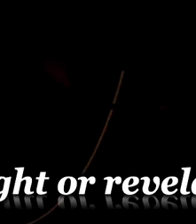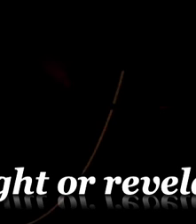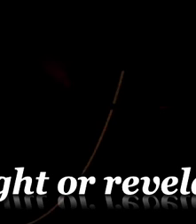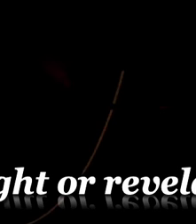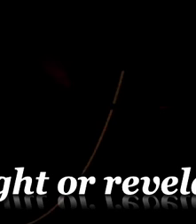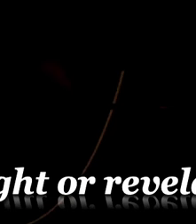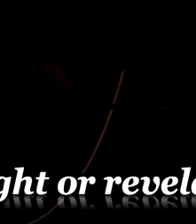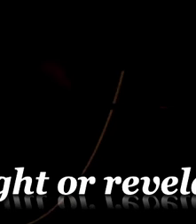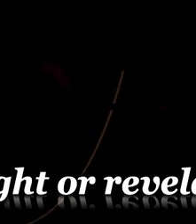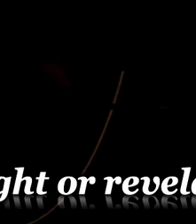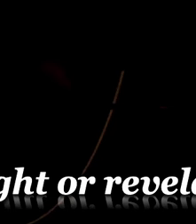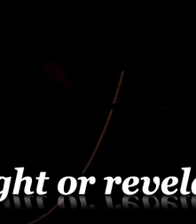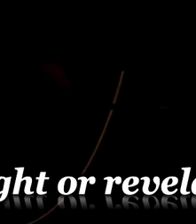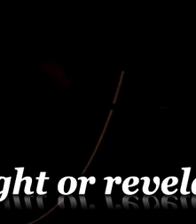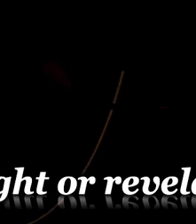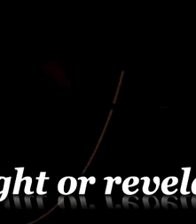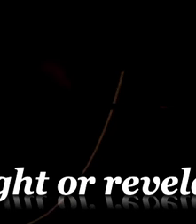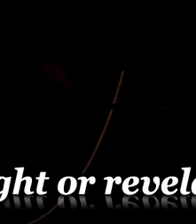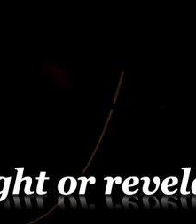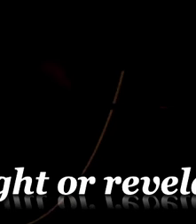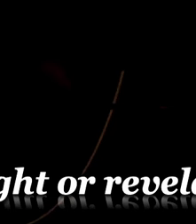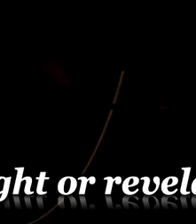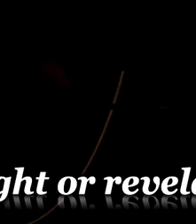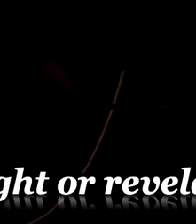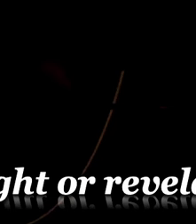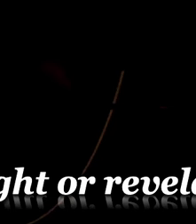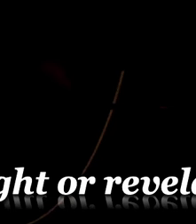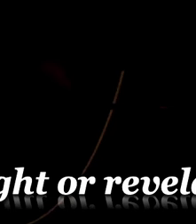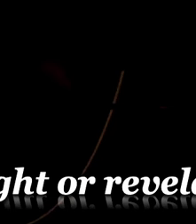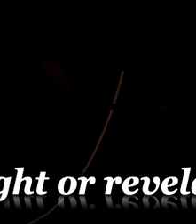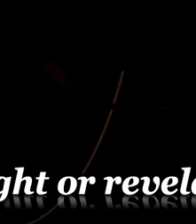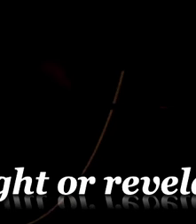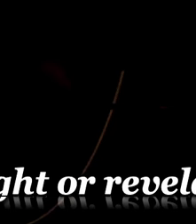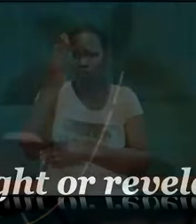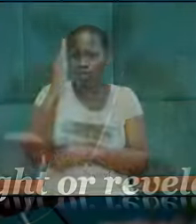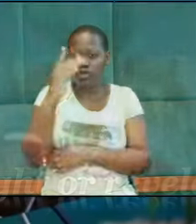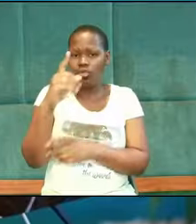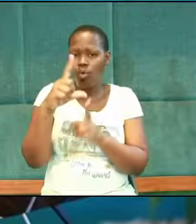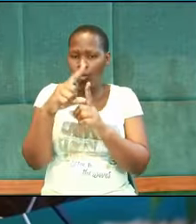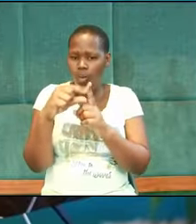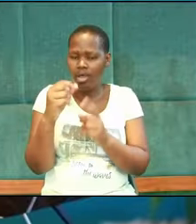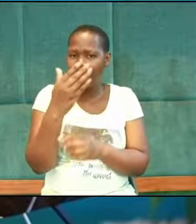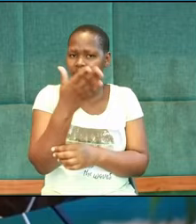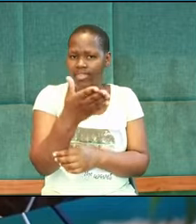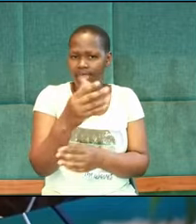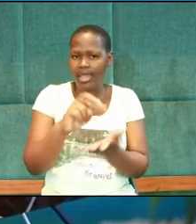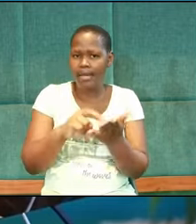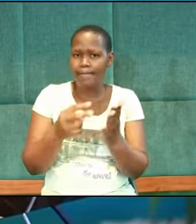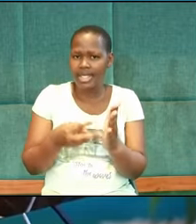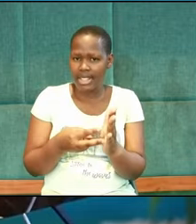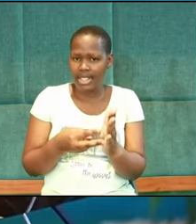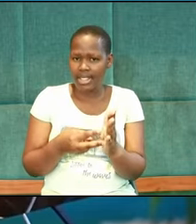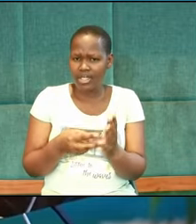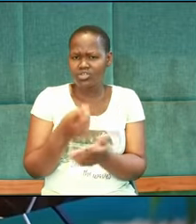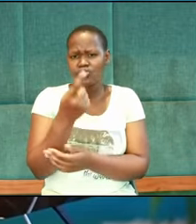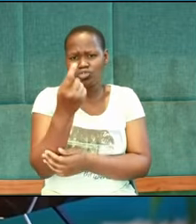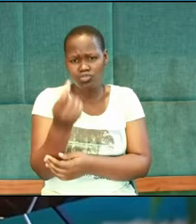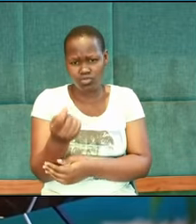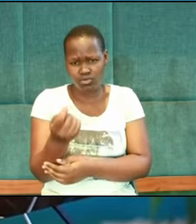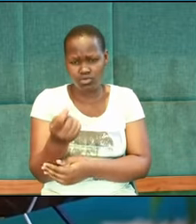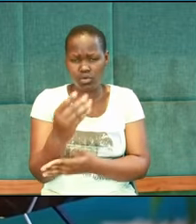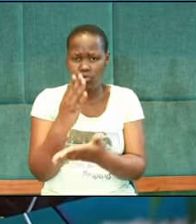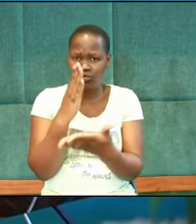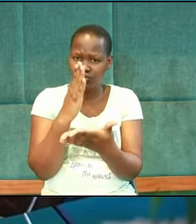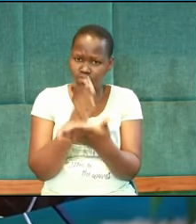retain the knowledge of God. That word used there means the precise, the